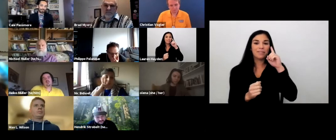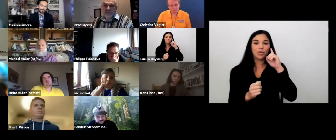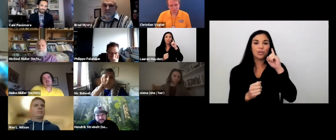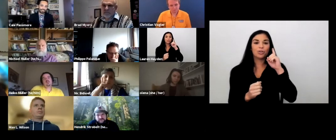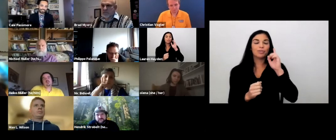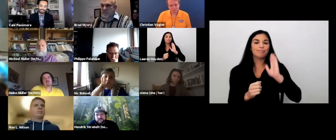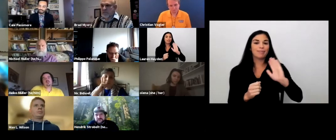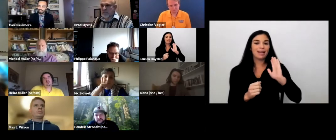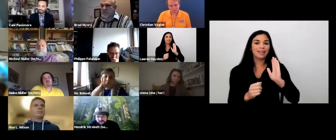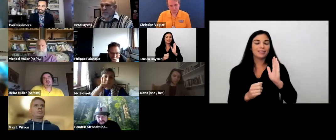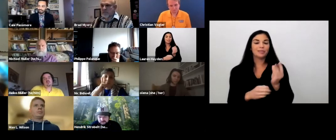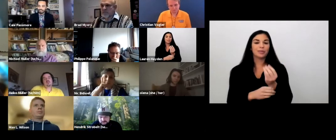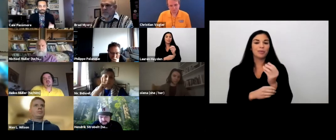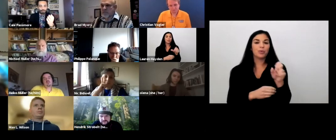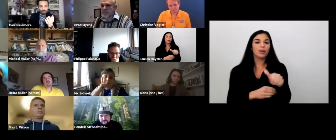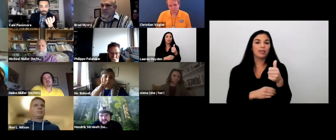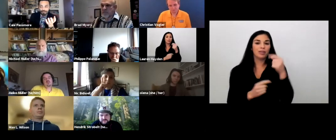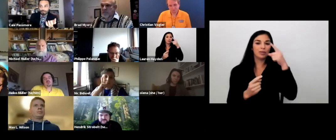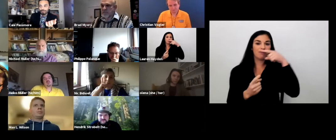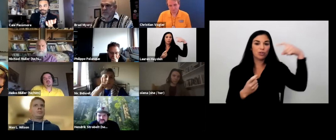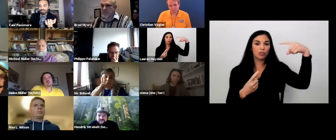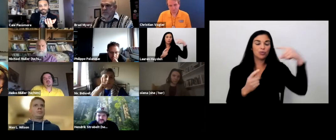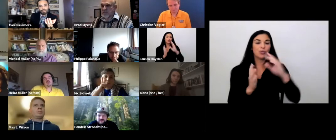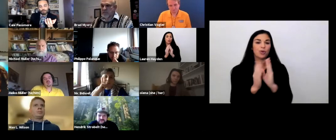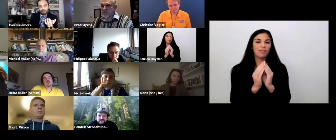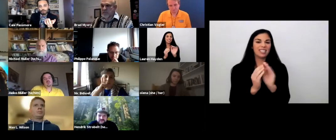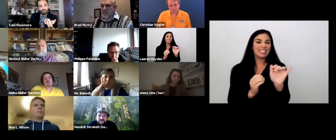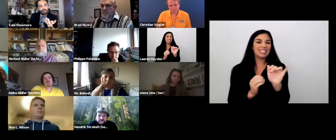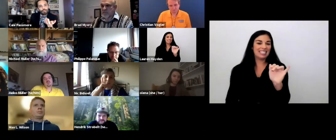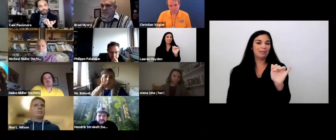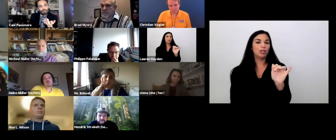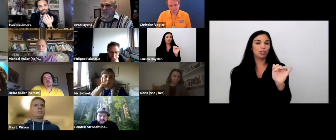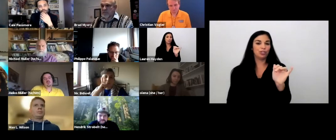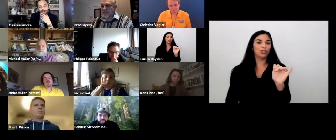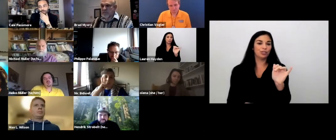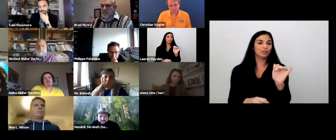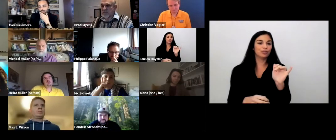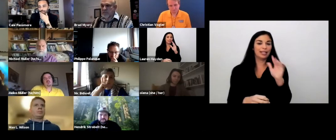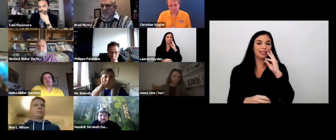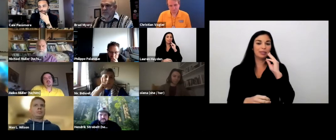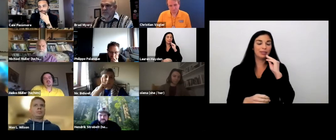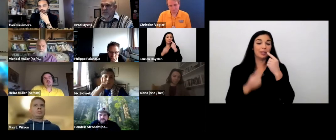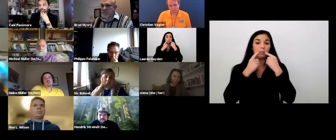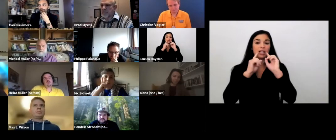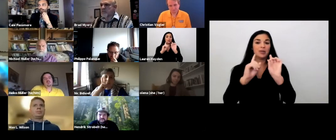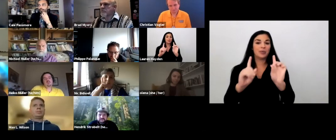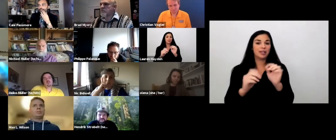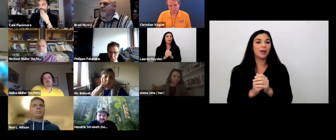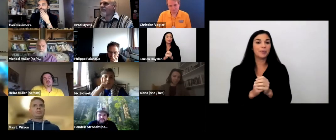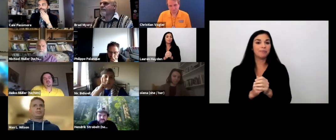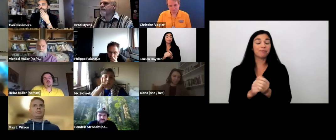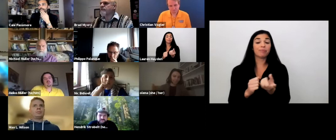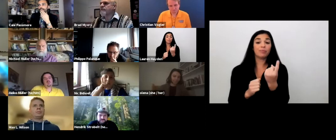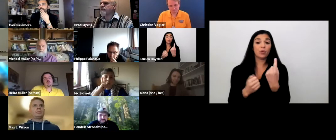virtual conference organizers that really, really similar techniques are working quite well for them. One of the